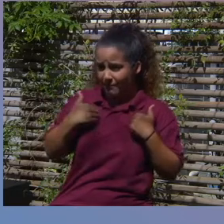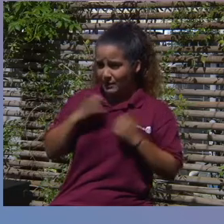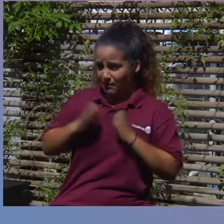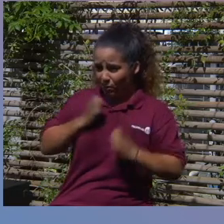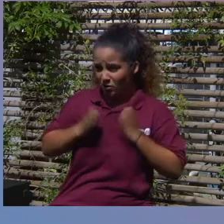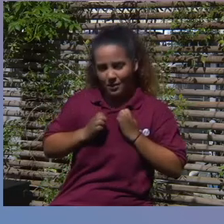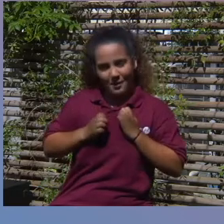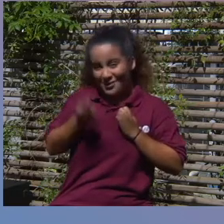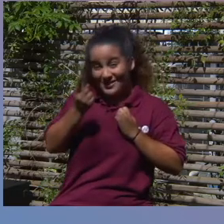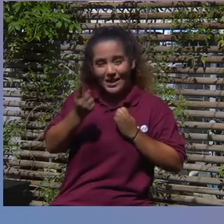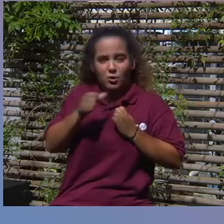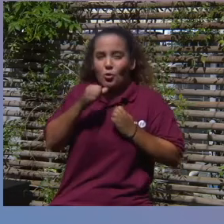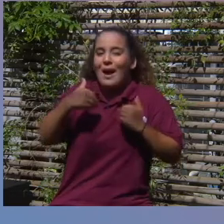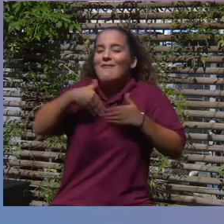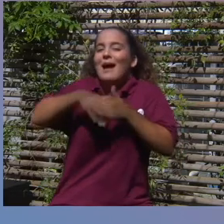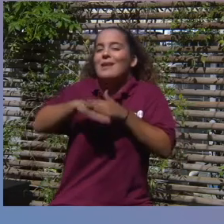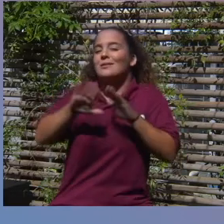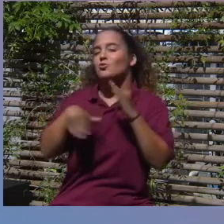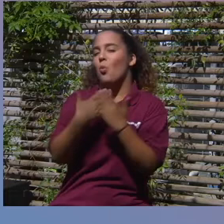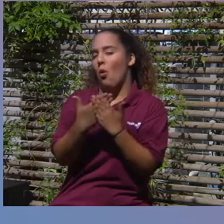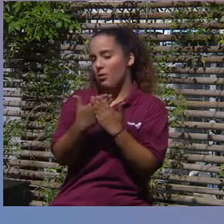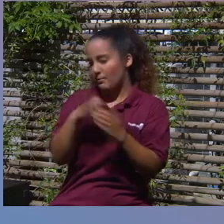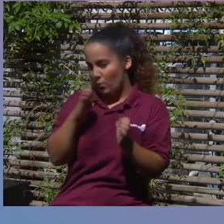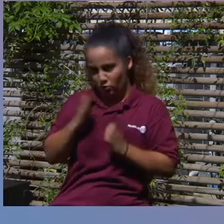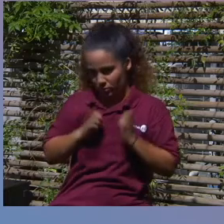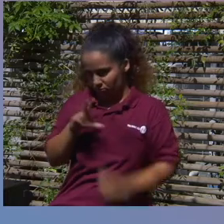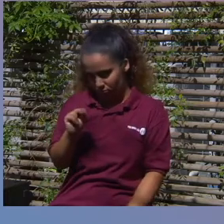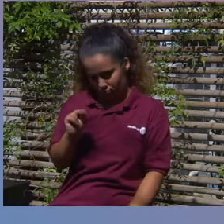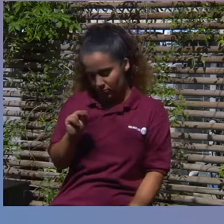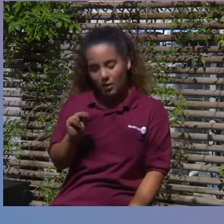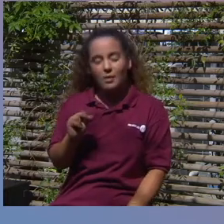not access to all of them. Yes. Right? And so